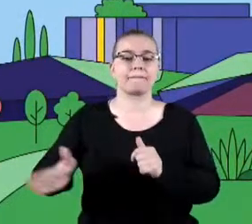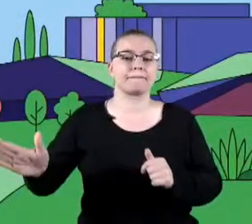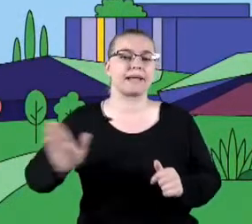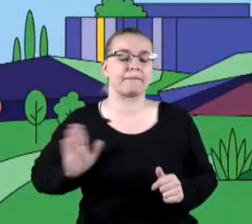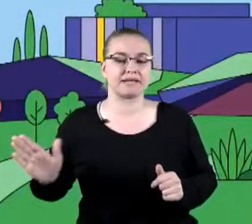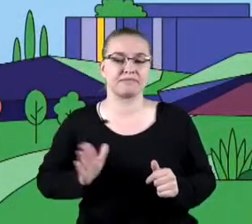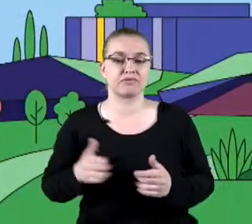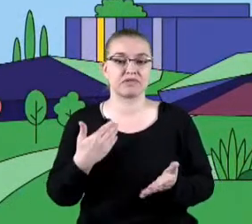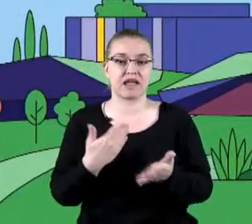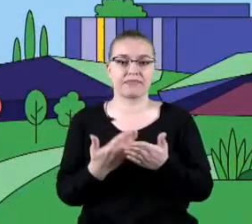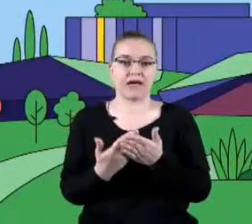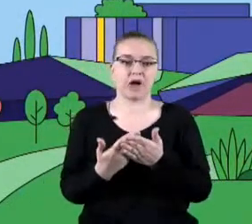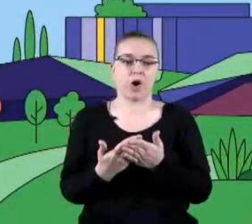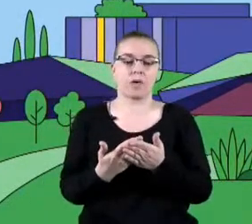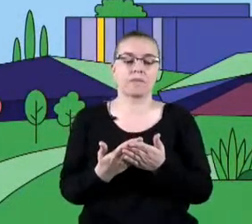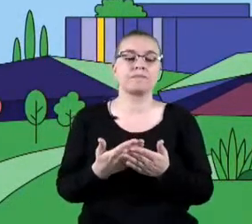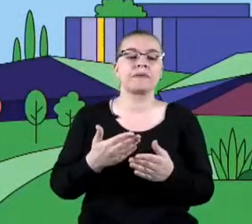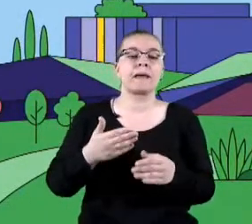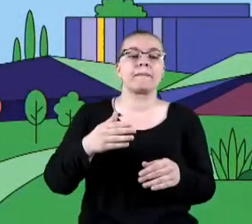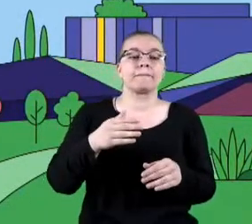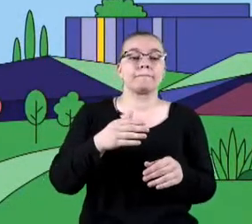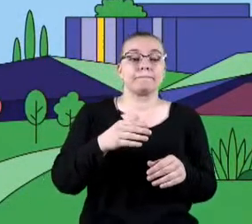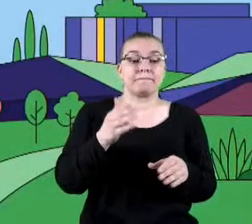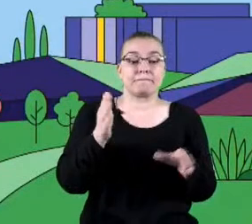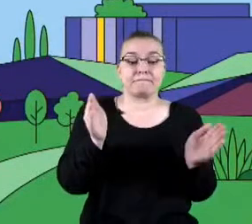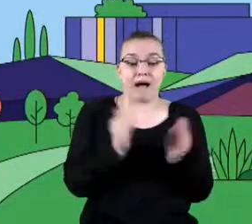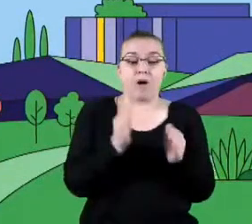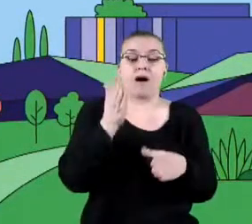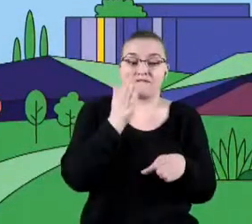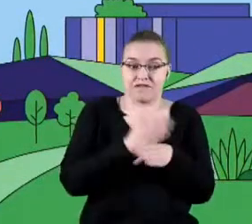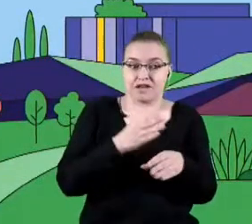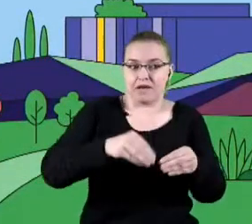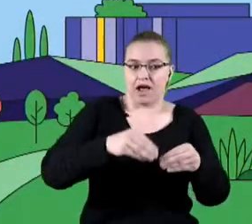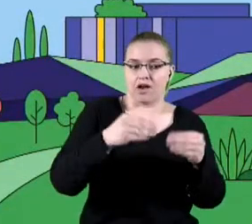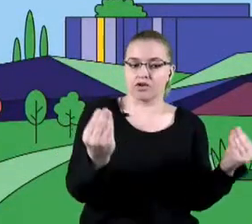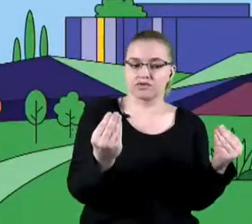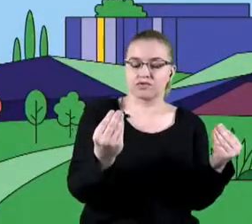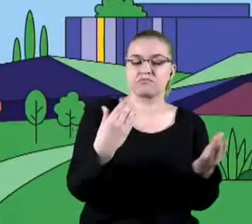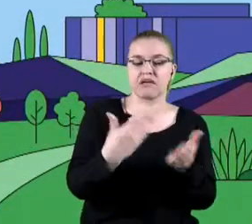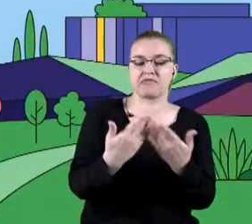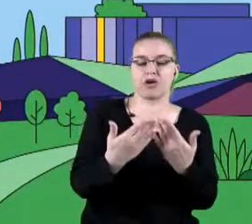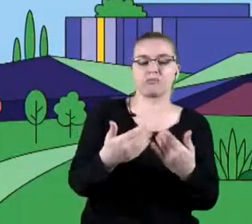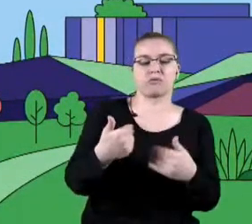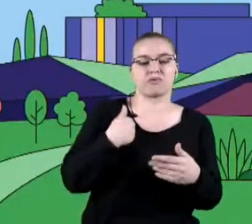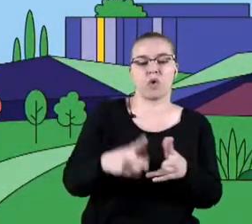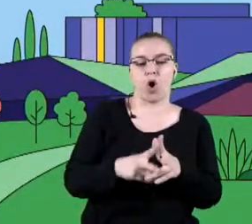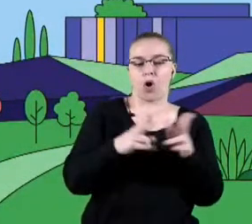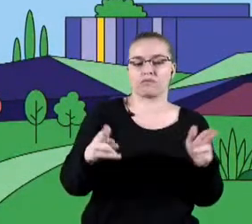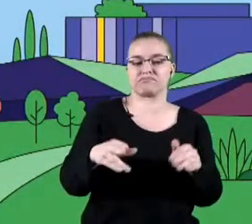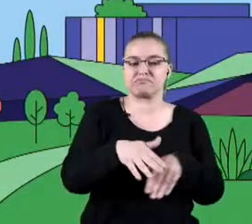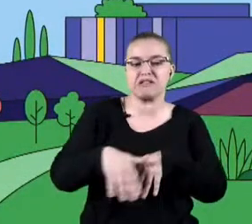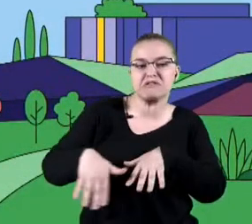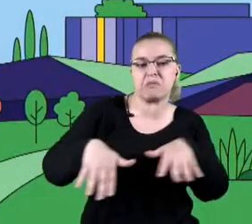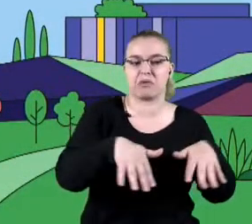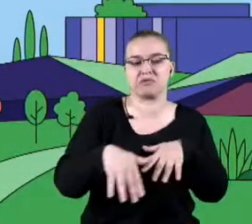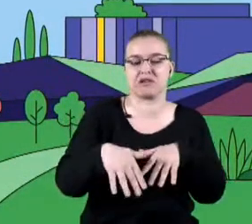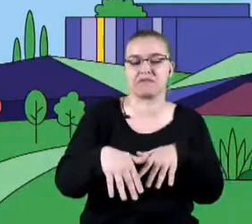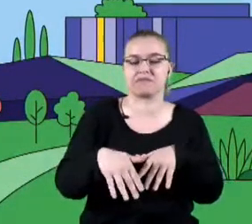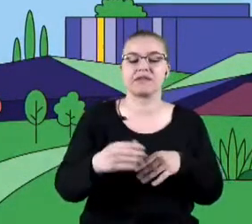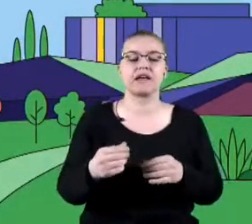temporary employment. But when it was measured, the unemployment rate increases only by a bit